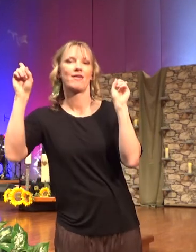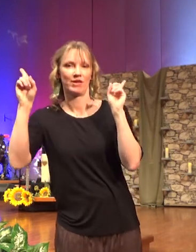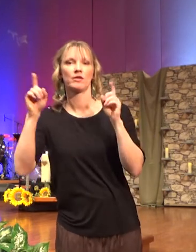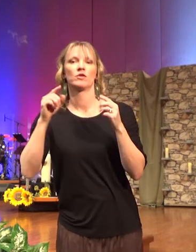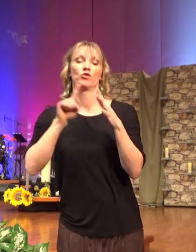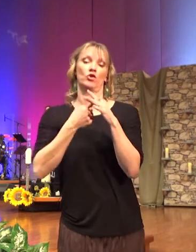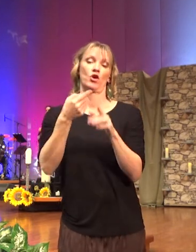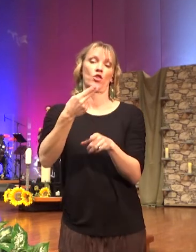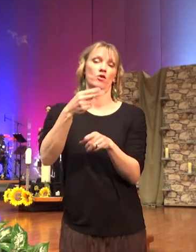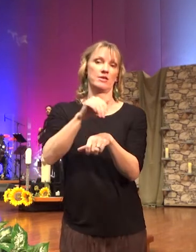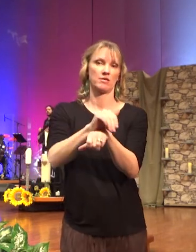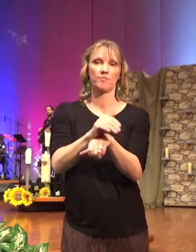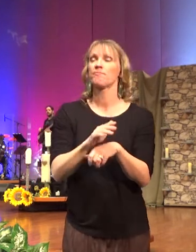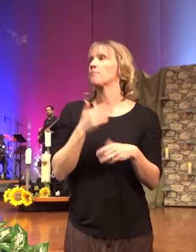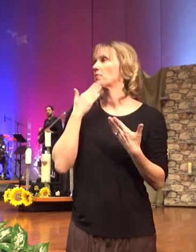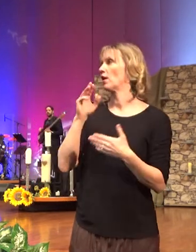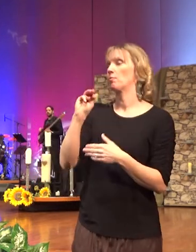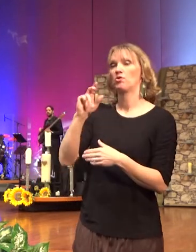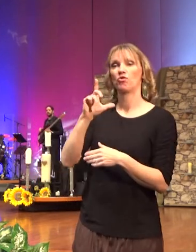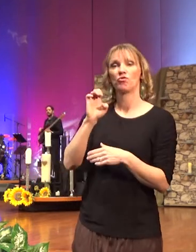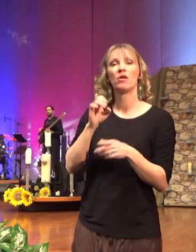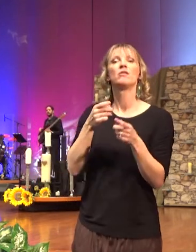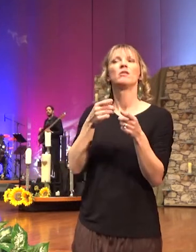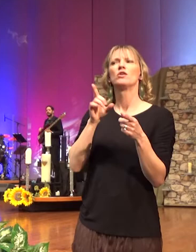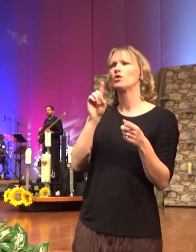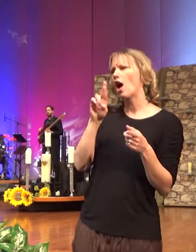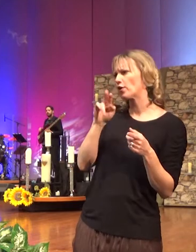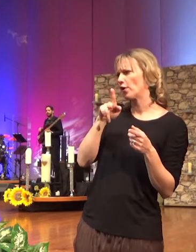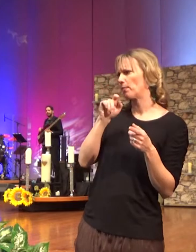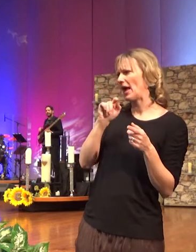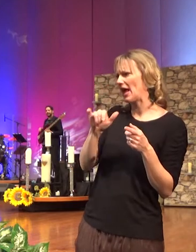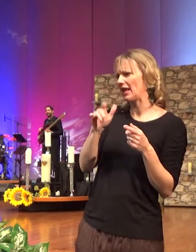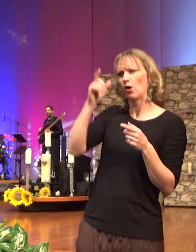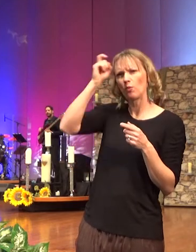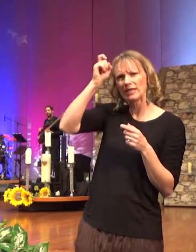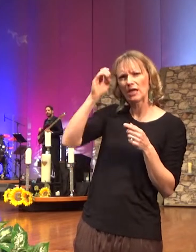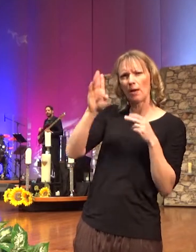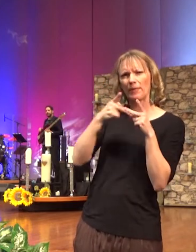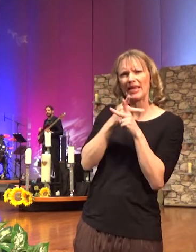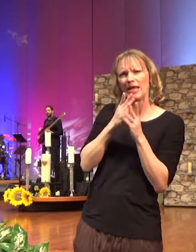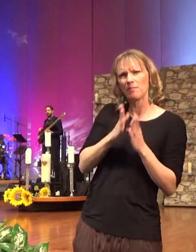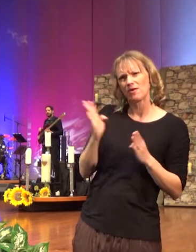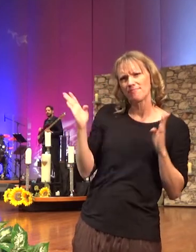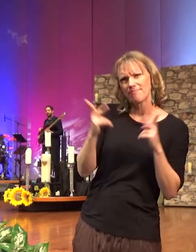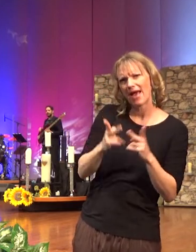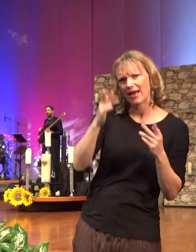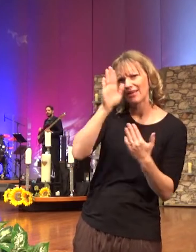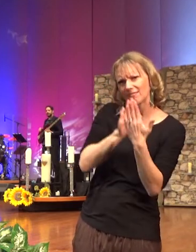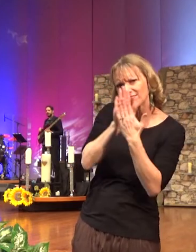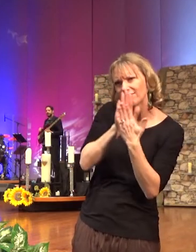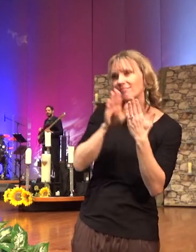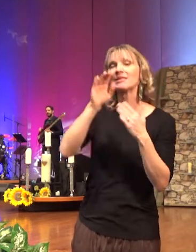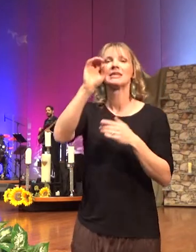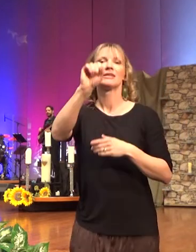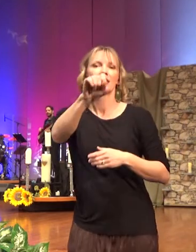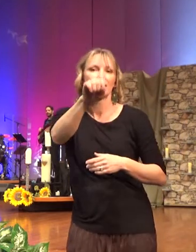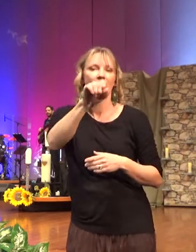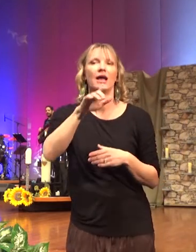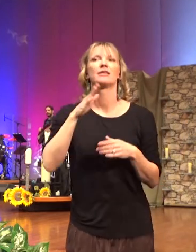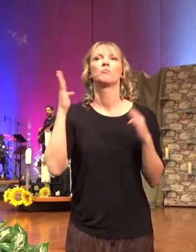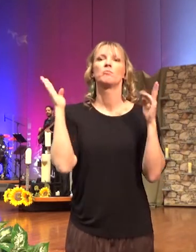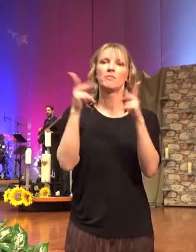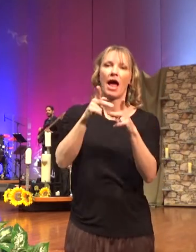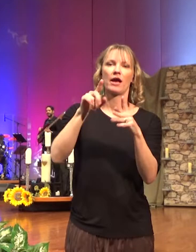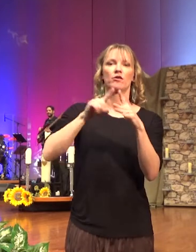thriving. Join me Thursday. Thank you, Michelle. And Dr. Patty, is it true that the Wisdom Keepers are back here in person? They are back